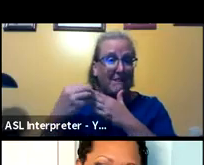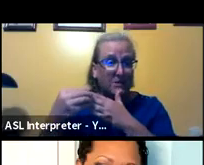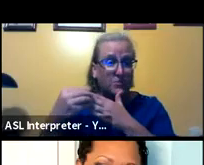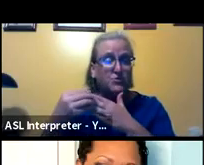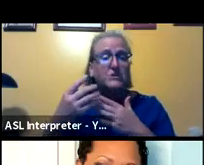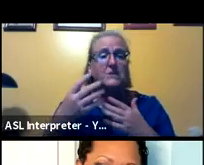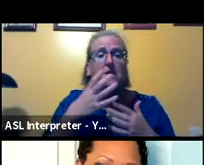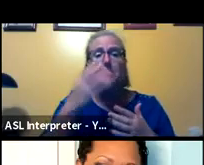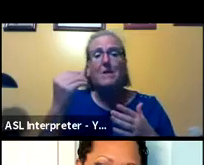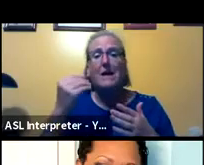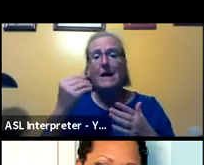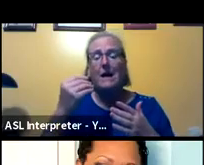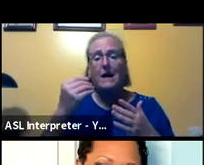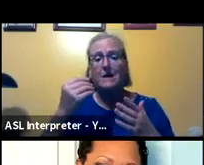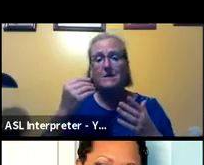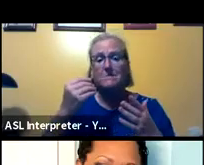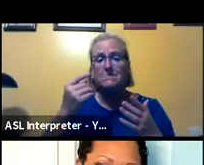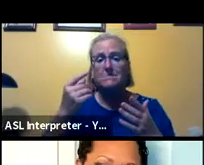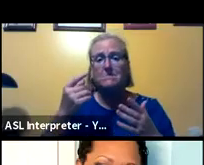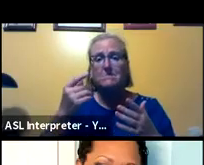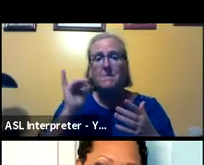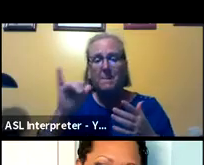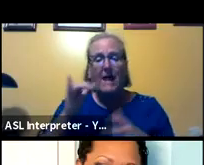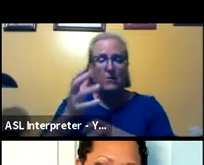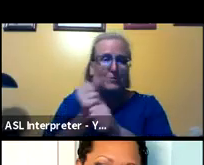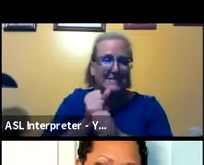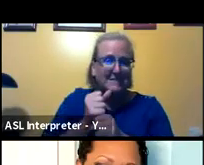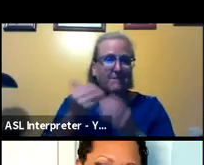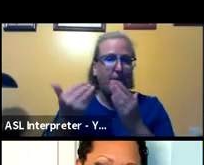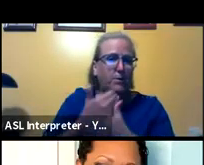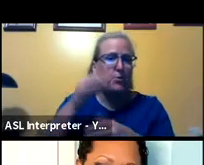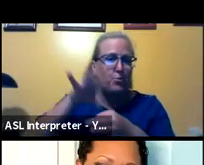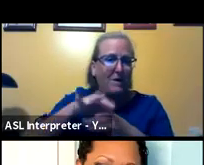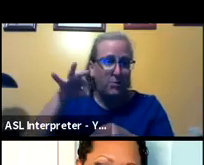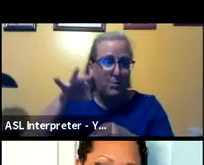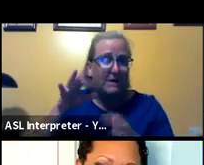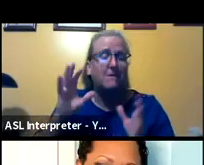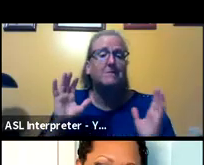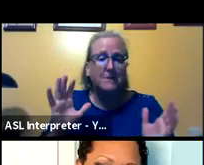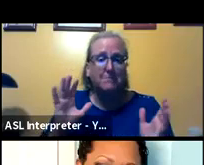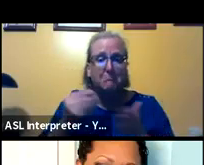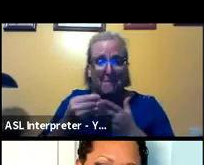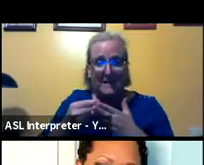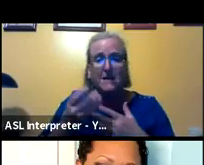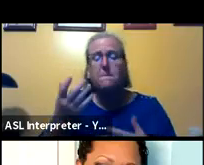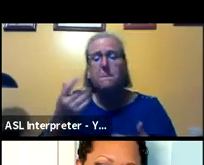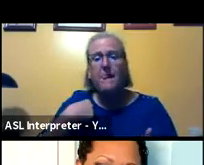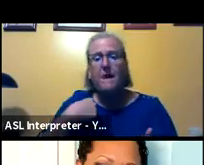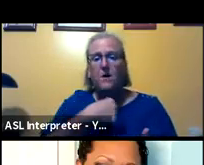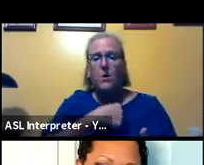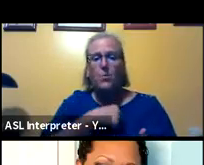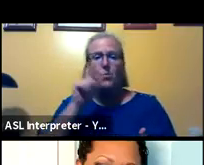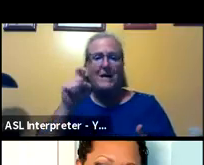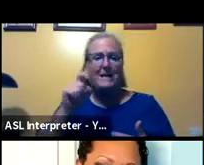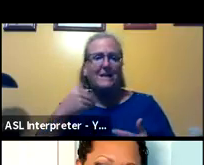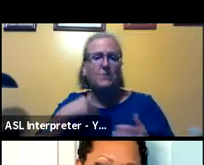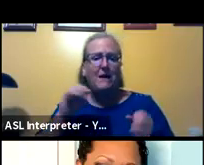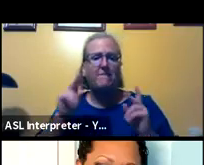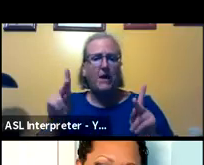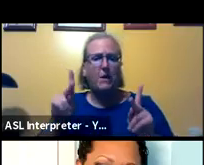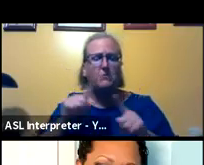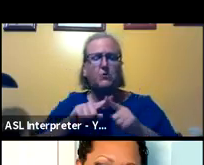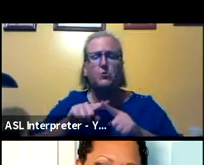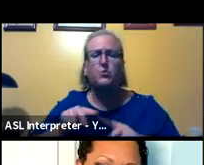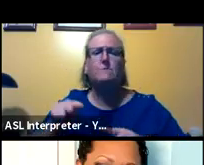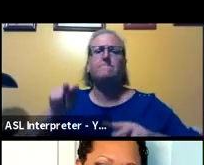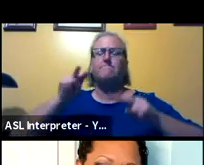addition to the receipt of the referendum, is that we take an opportunity to step back and kind of